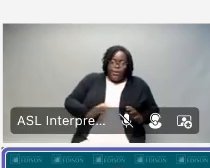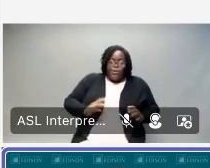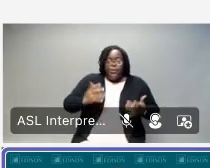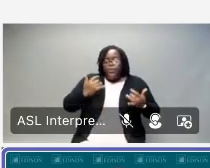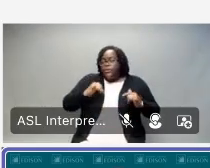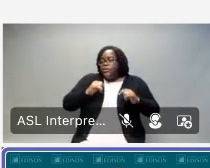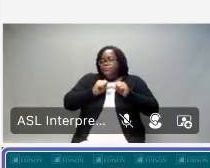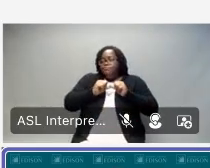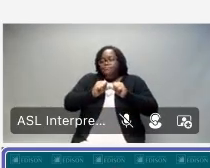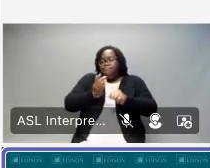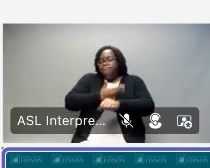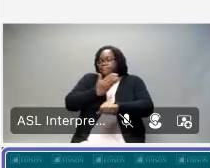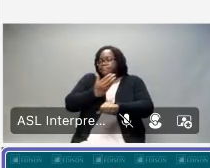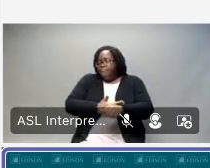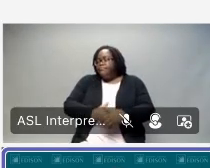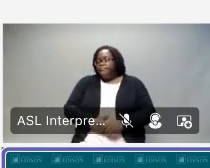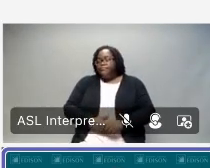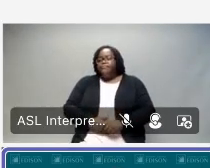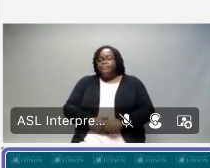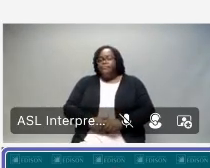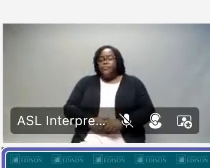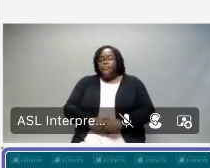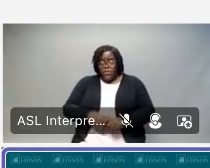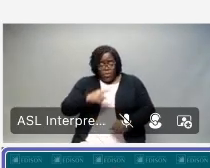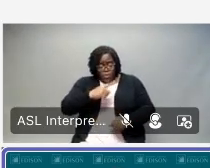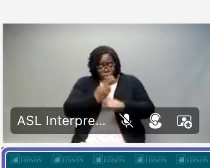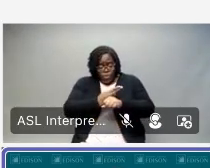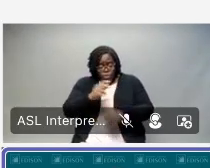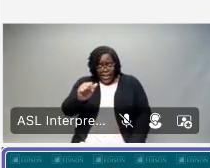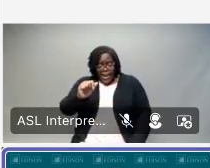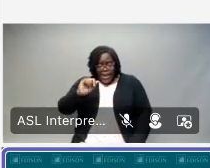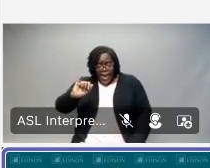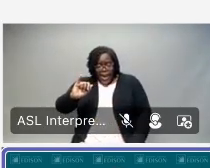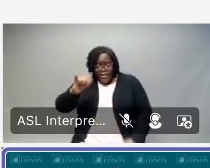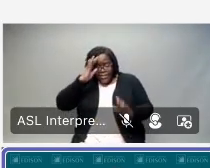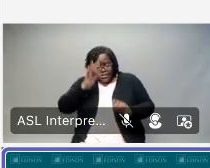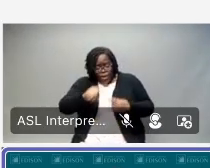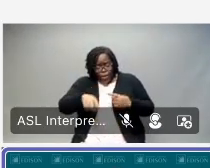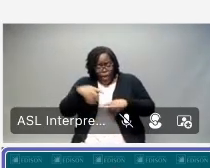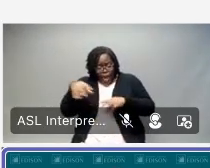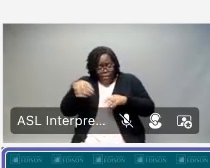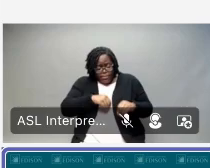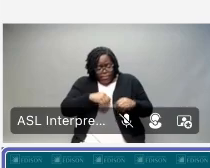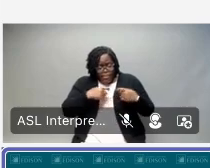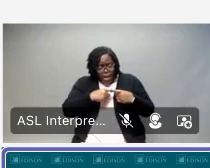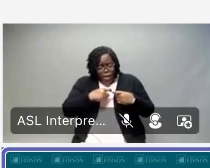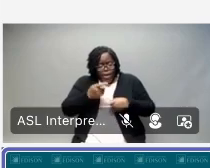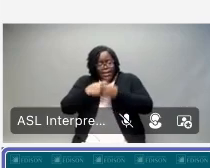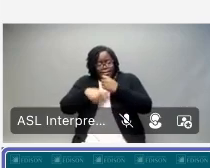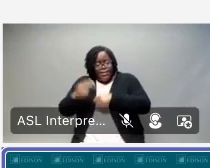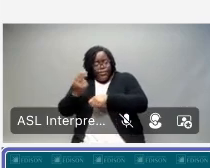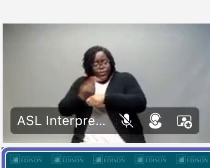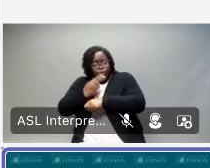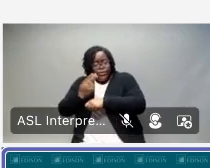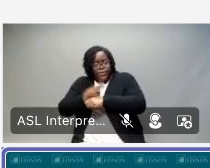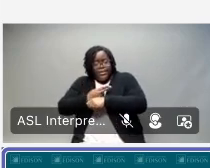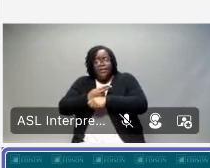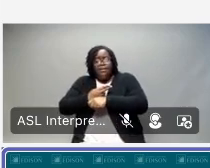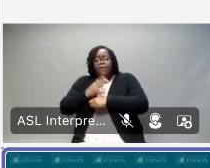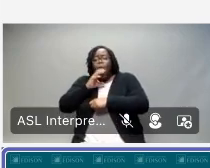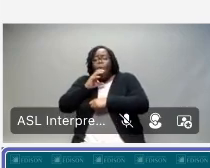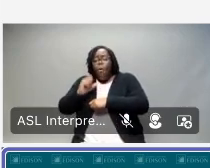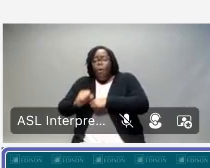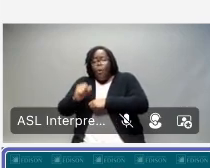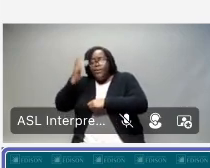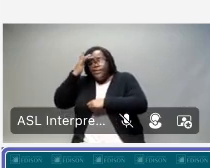effort. Are you using AI to determine when to shut off power instead of using aging intelligence?